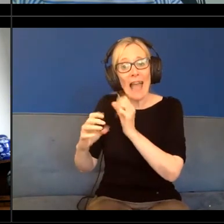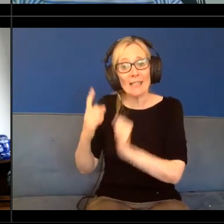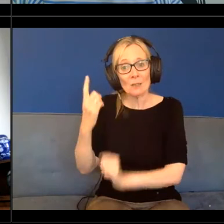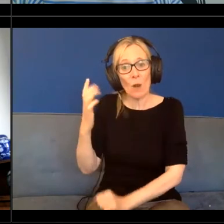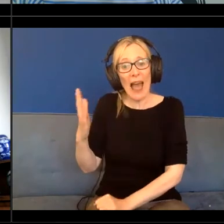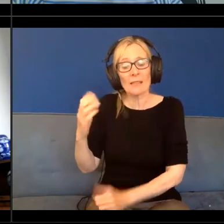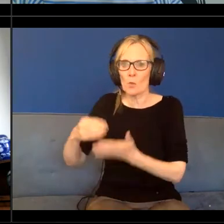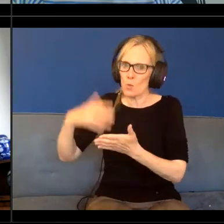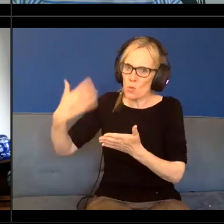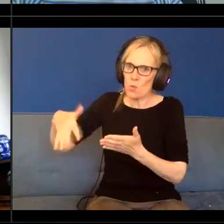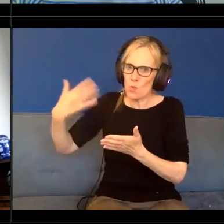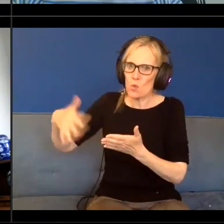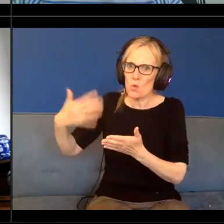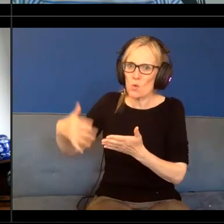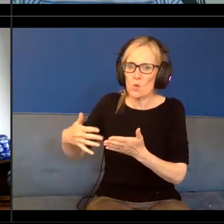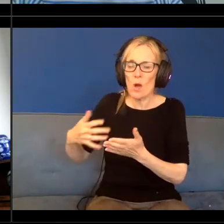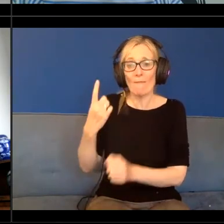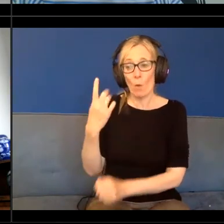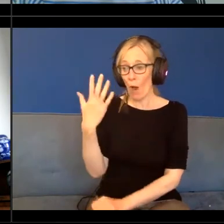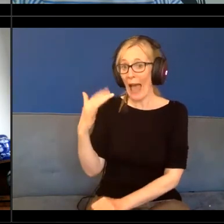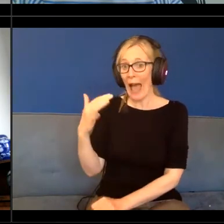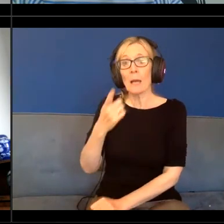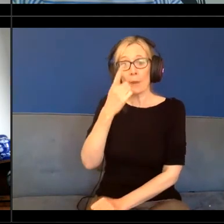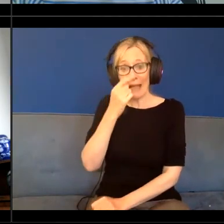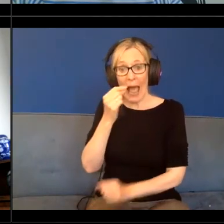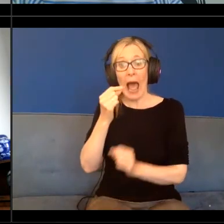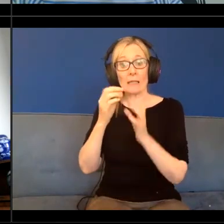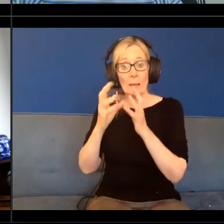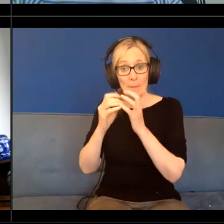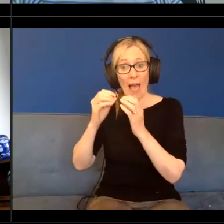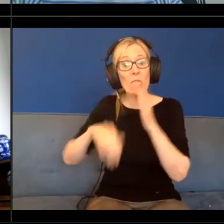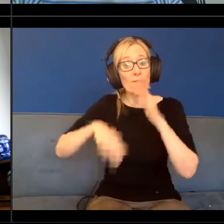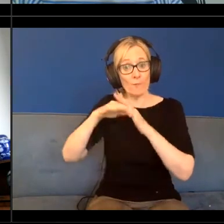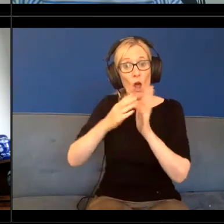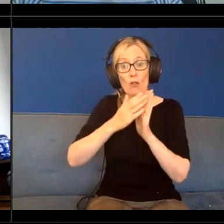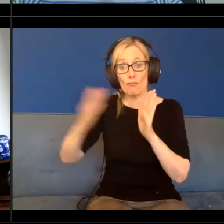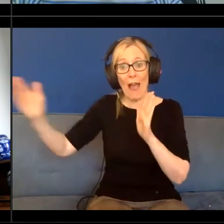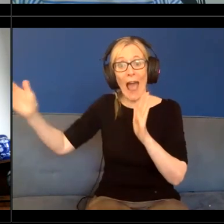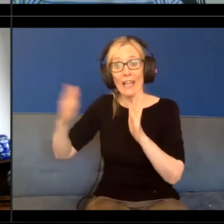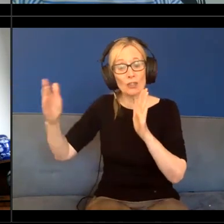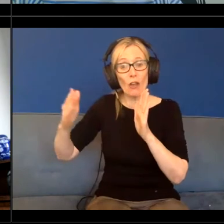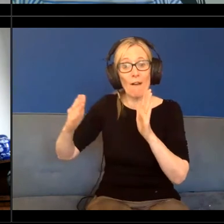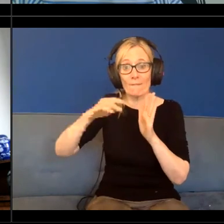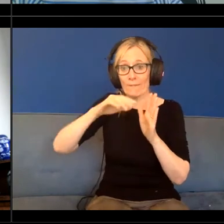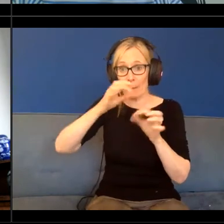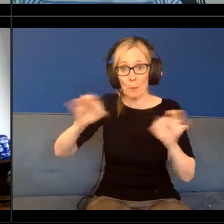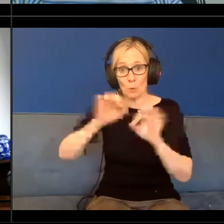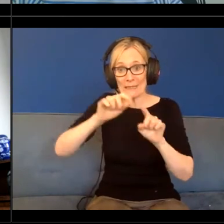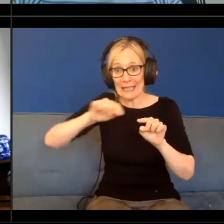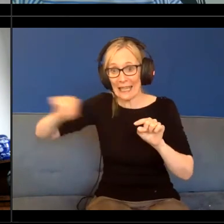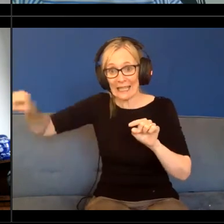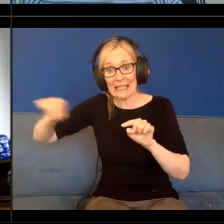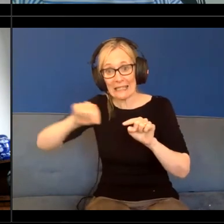when they've only got use of one hand, perhaps cerebral palsy or something like that. So yeah, broad range of circumstances that need to be